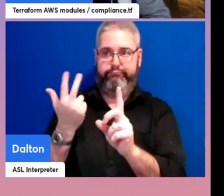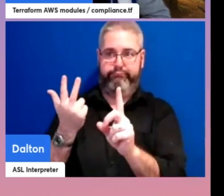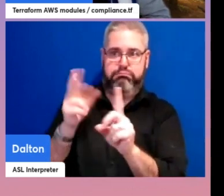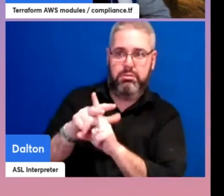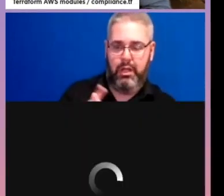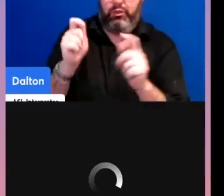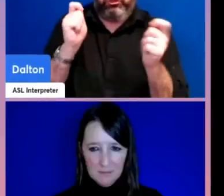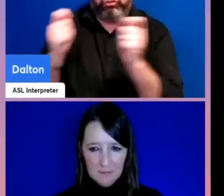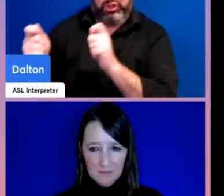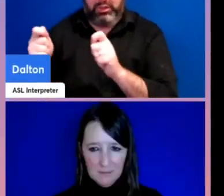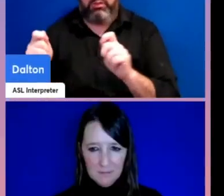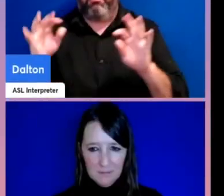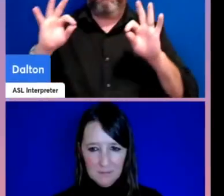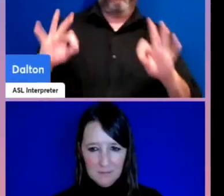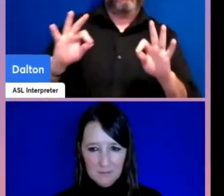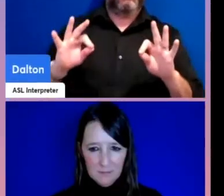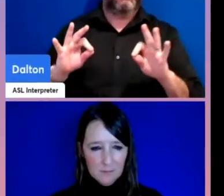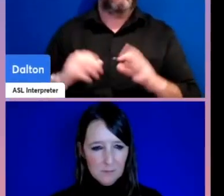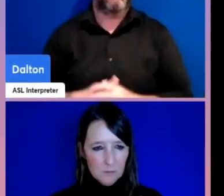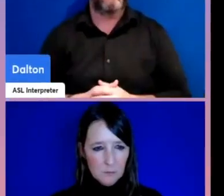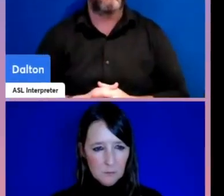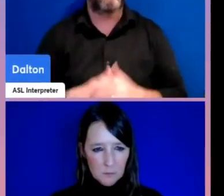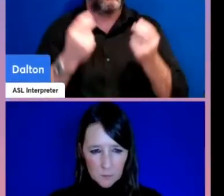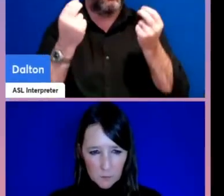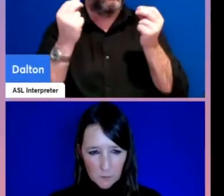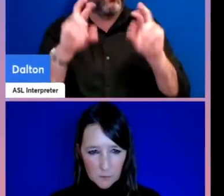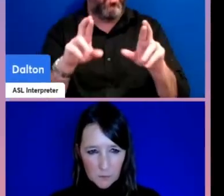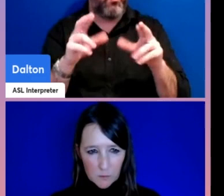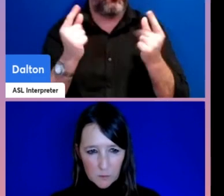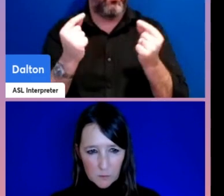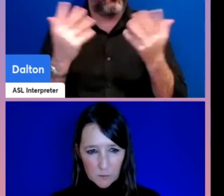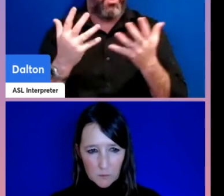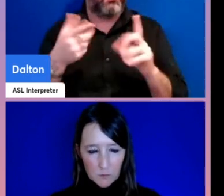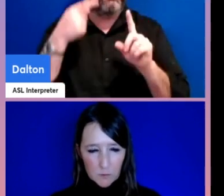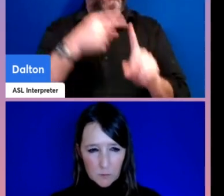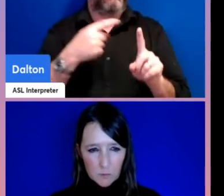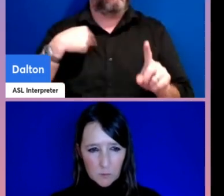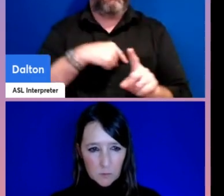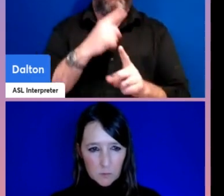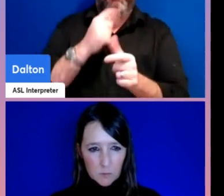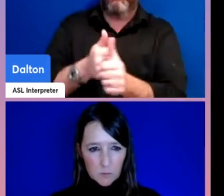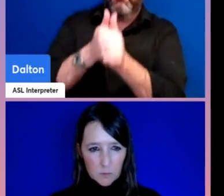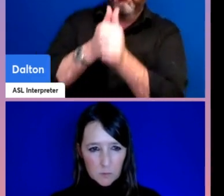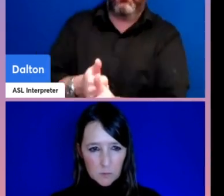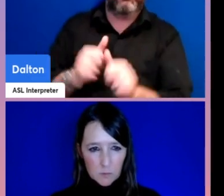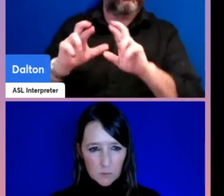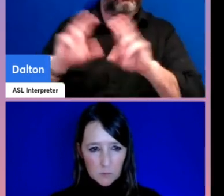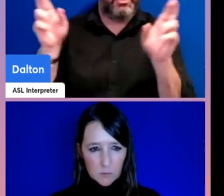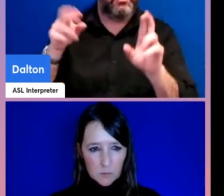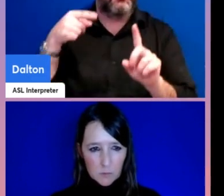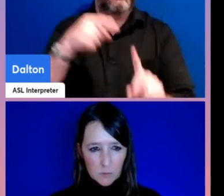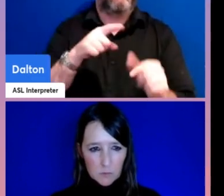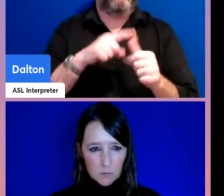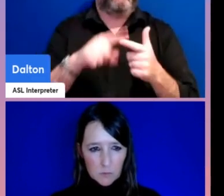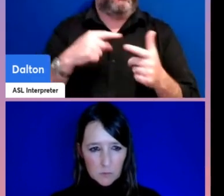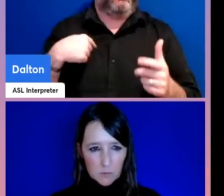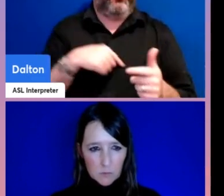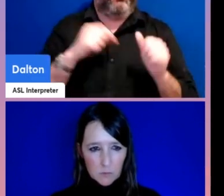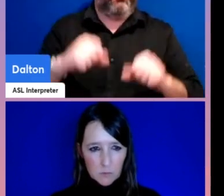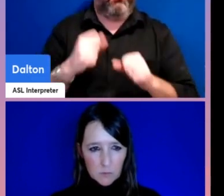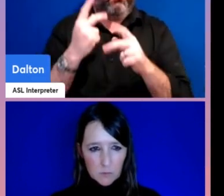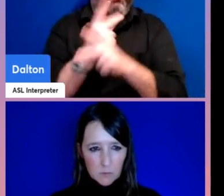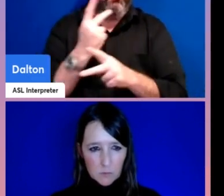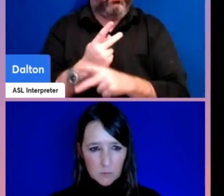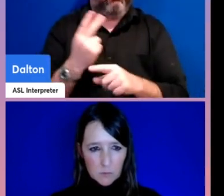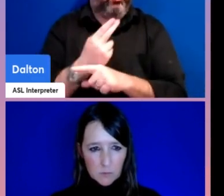changes. Or you can use something what is already compliance ready, and yeah, and you just